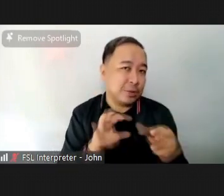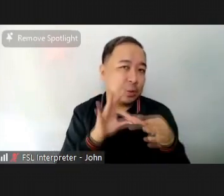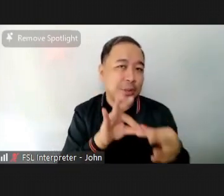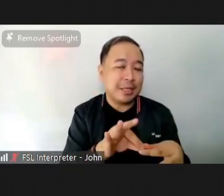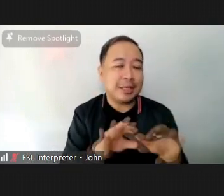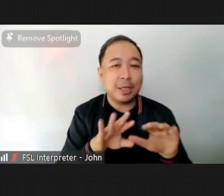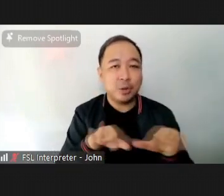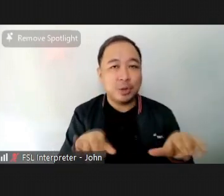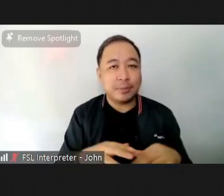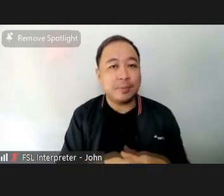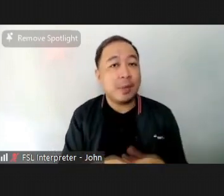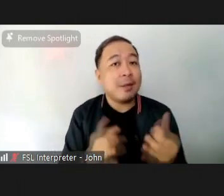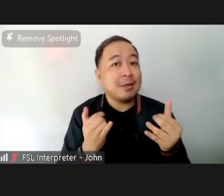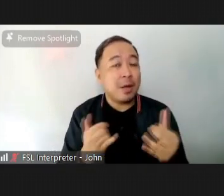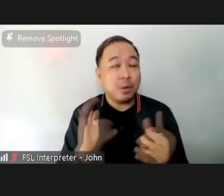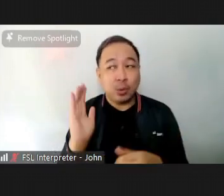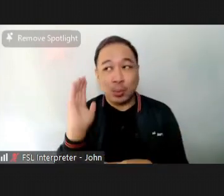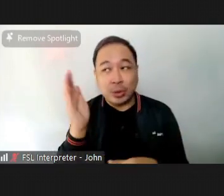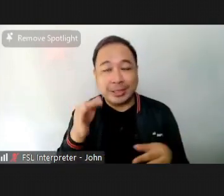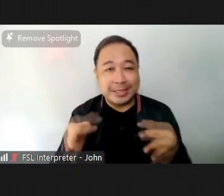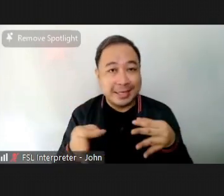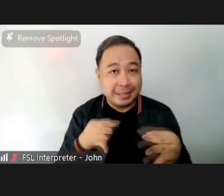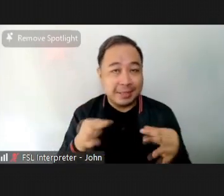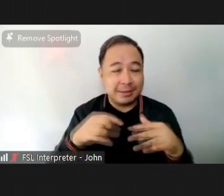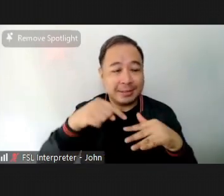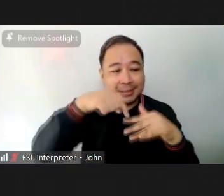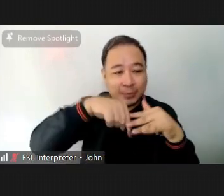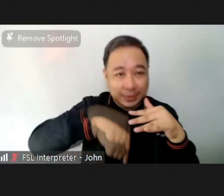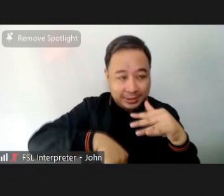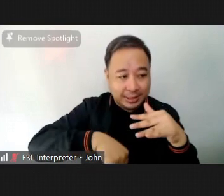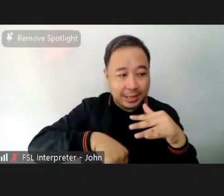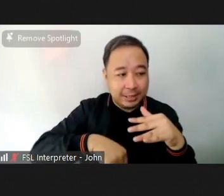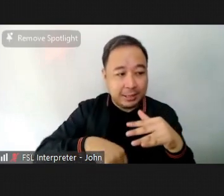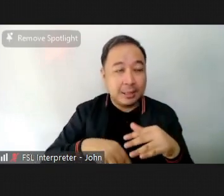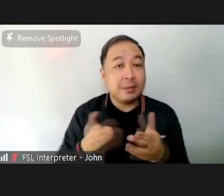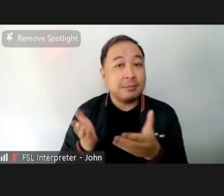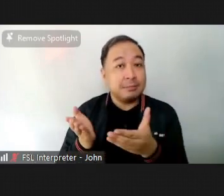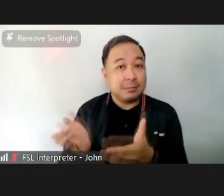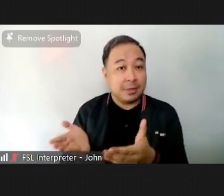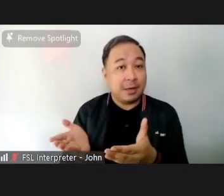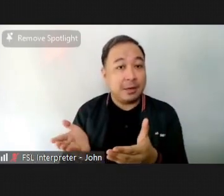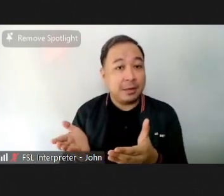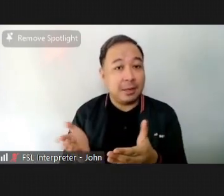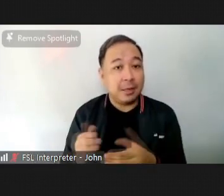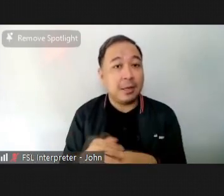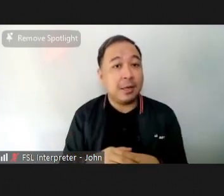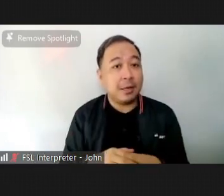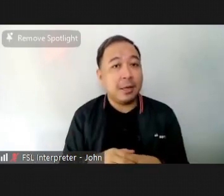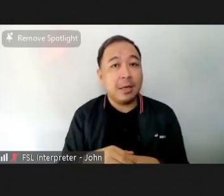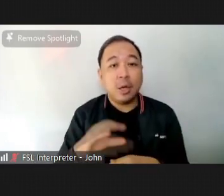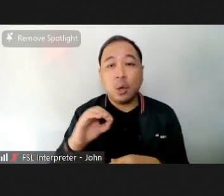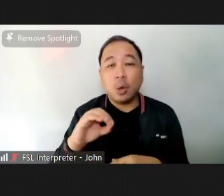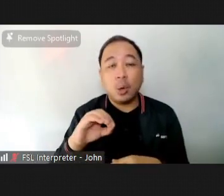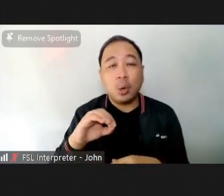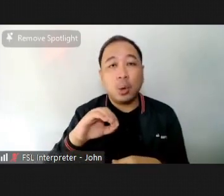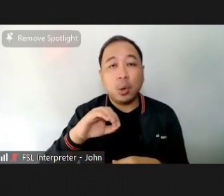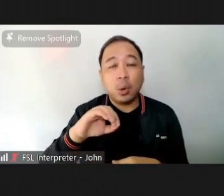to present this component to us in more detail is none other than Kuya Ojel.